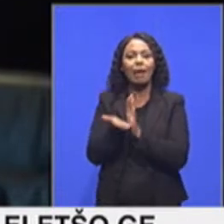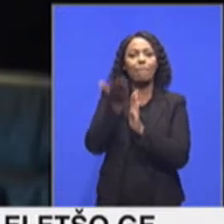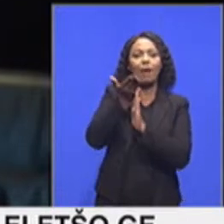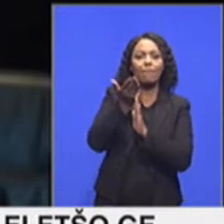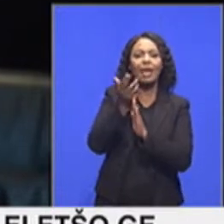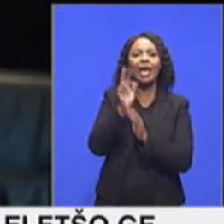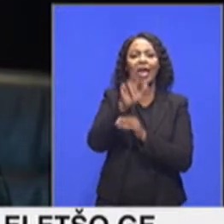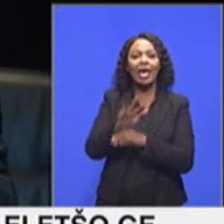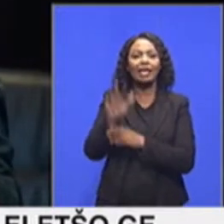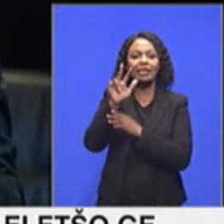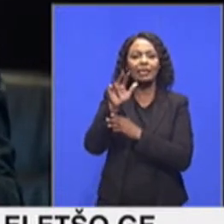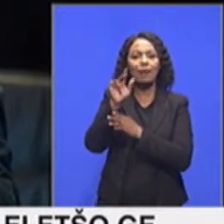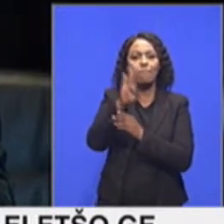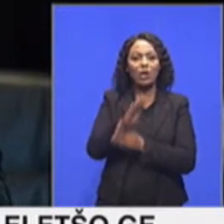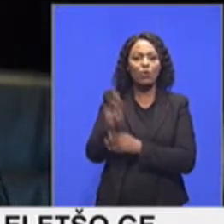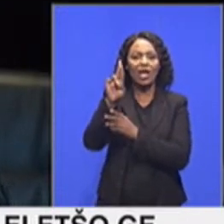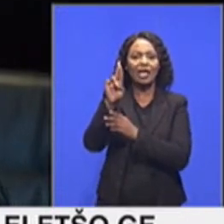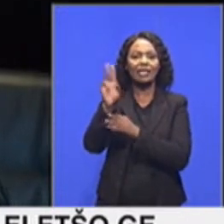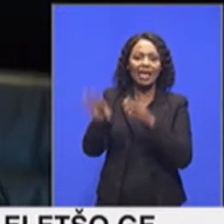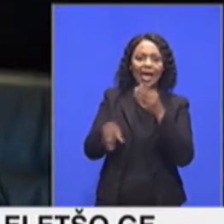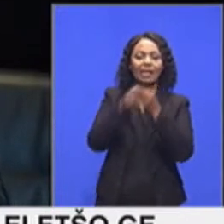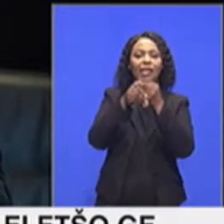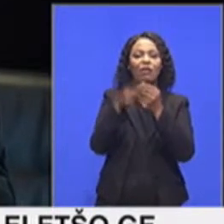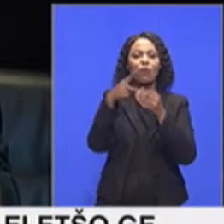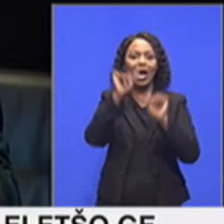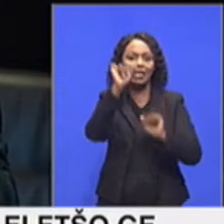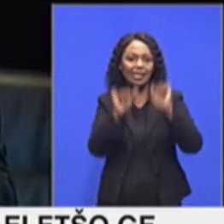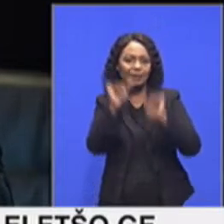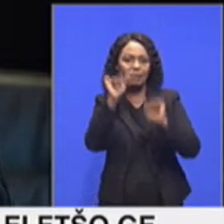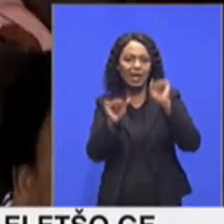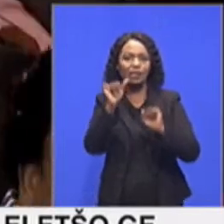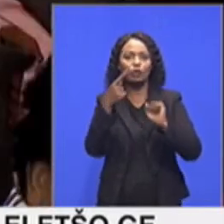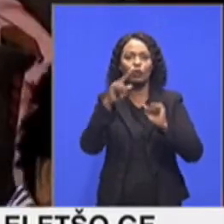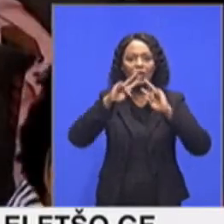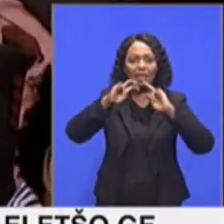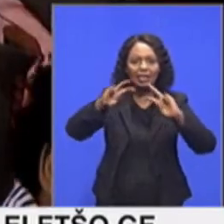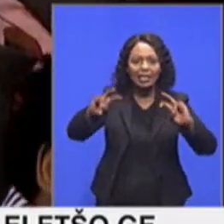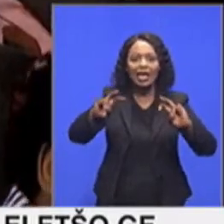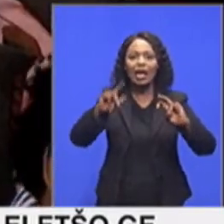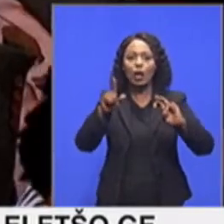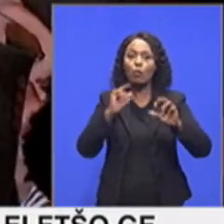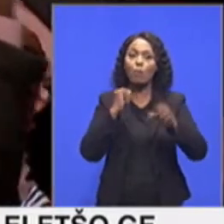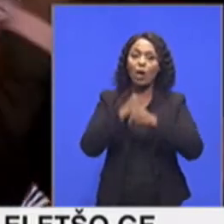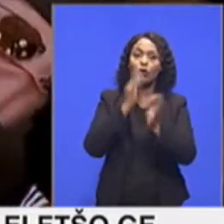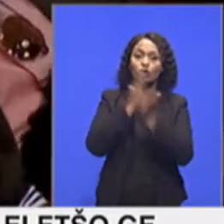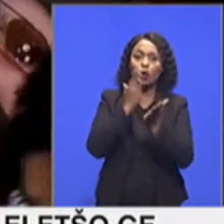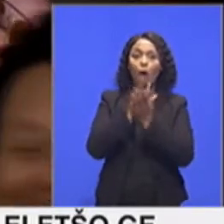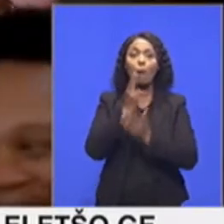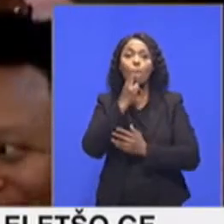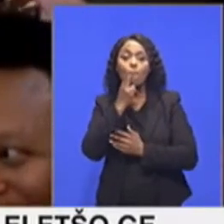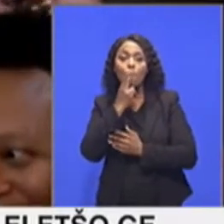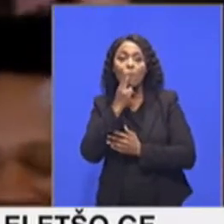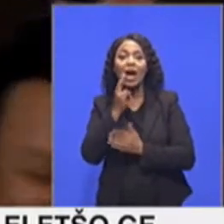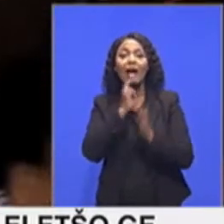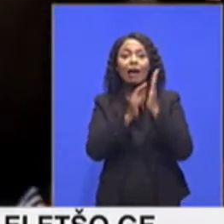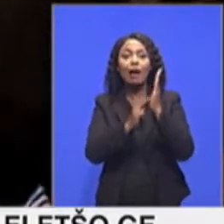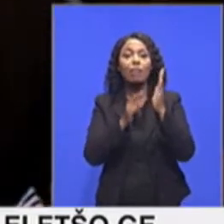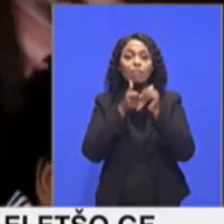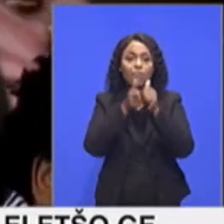of schedules and assessment have been raised targeting syndicated tobacco-related crimes.